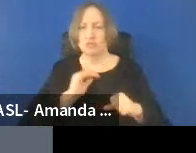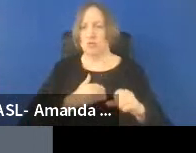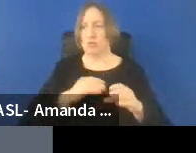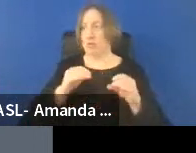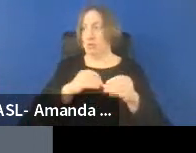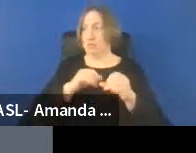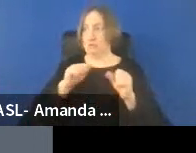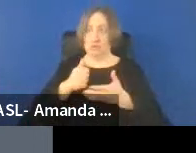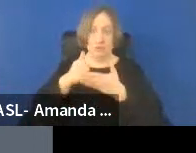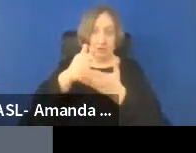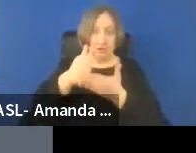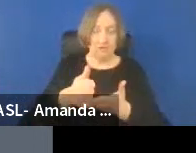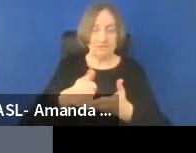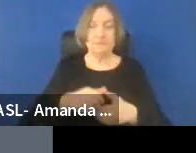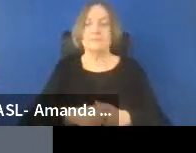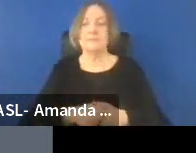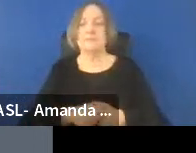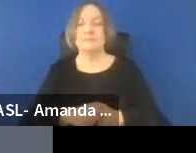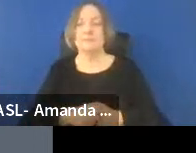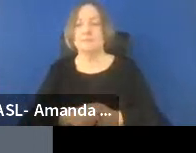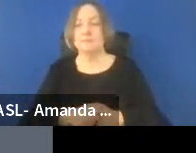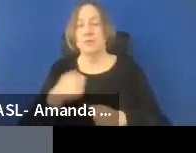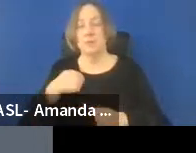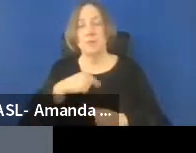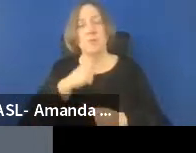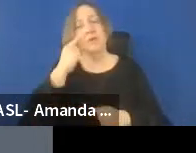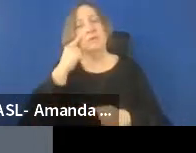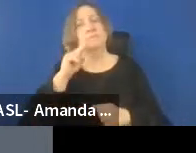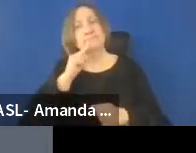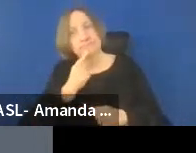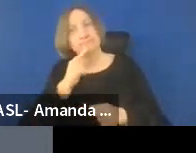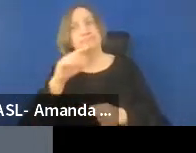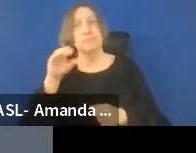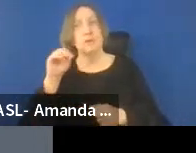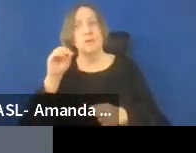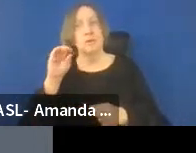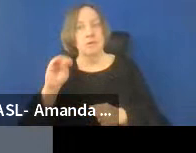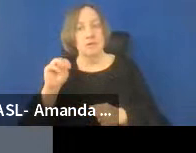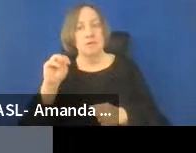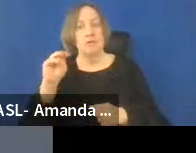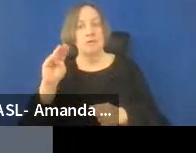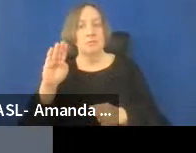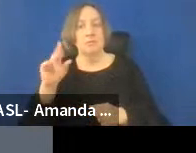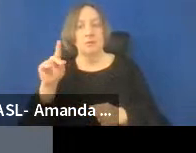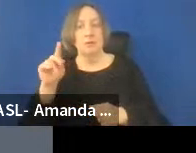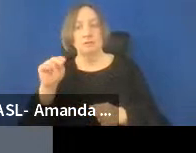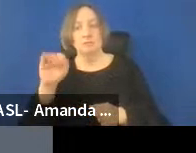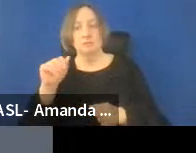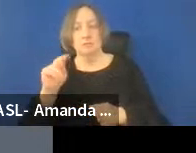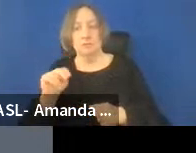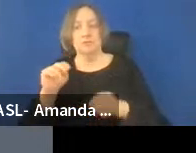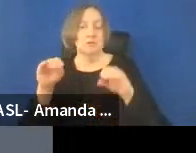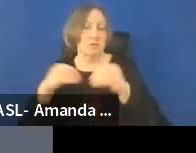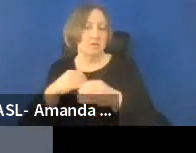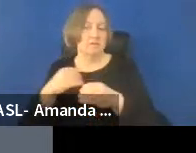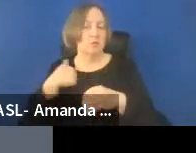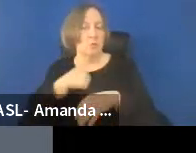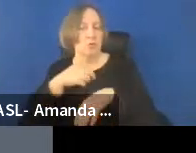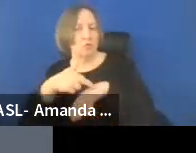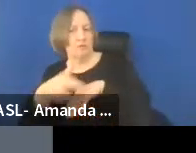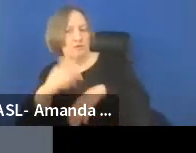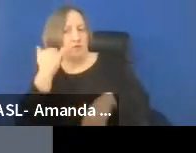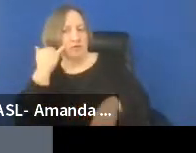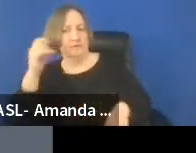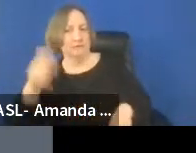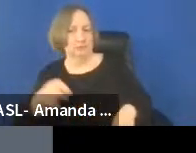you, one thing we take very seriously as ombudsman is to make referrals as needed. So if someone comes